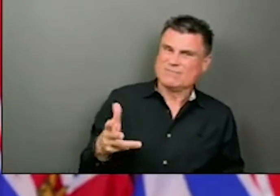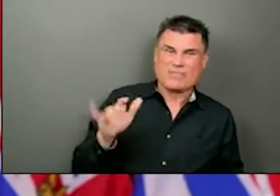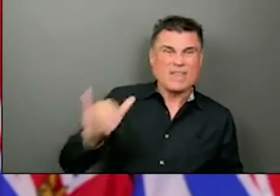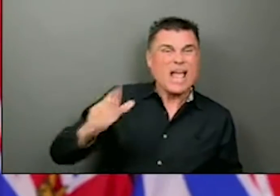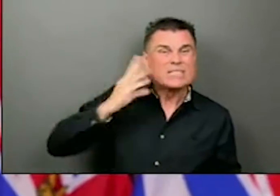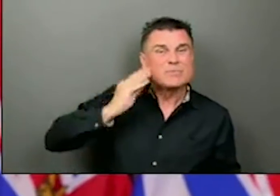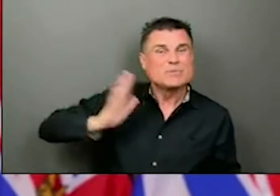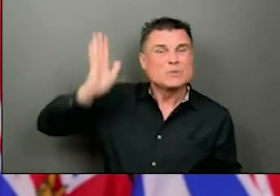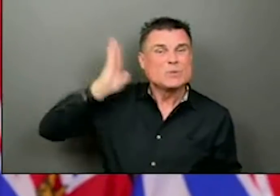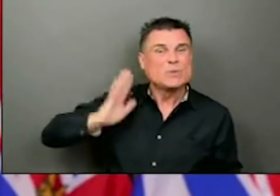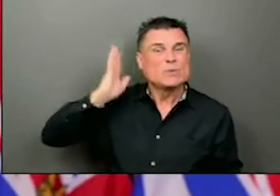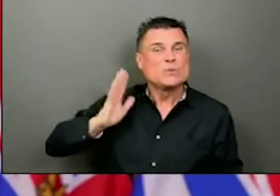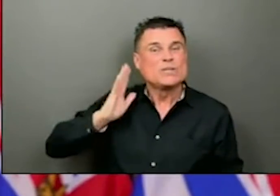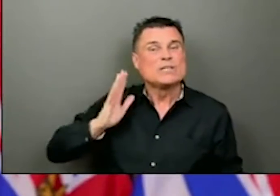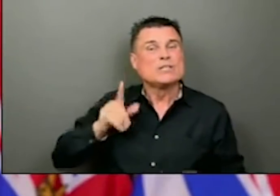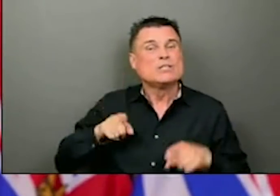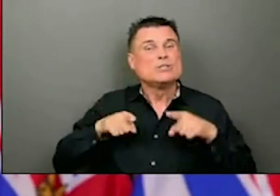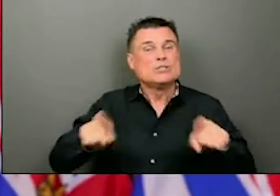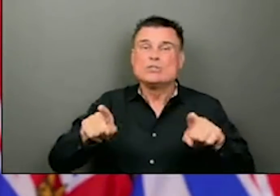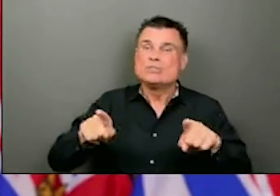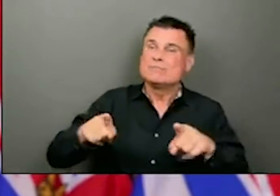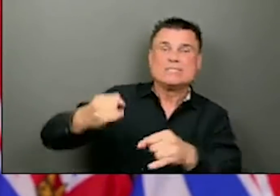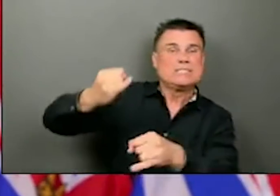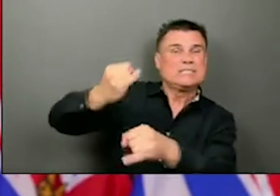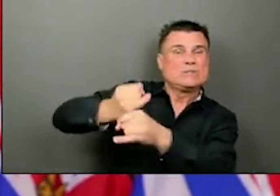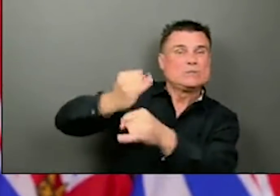action and not words, and to action